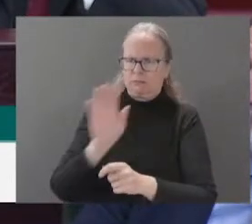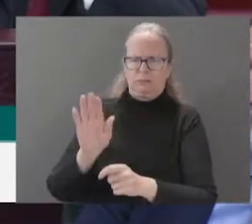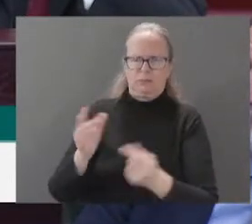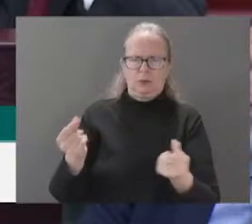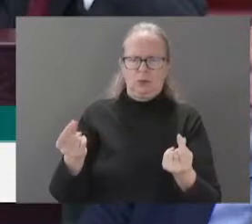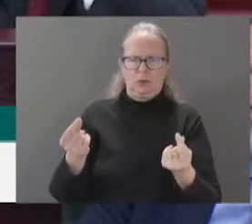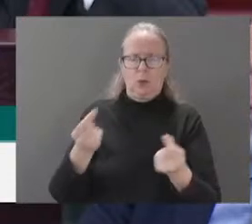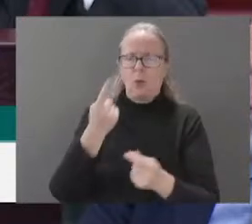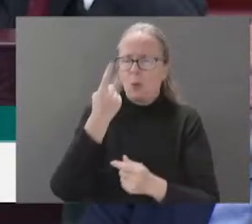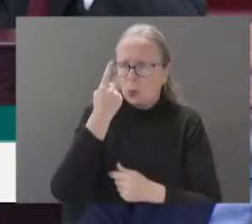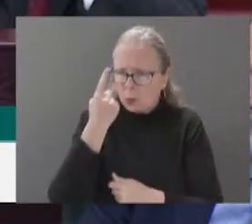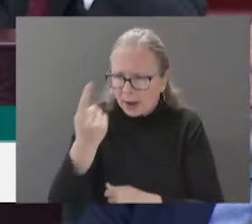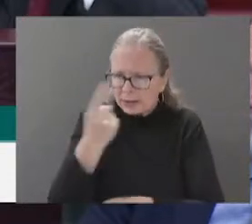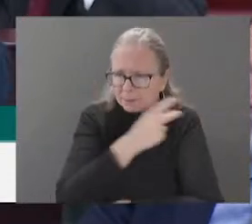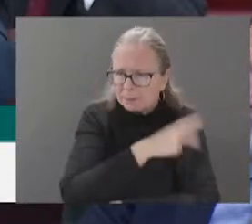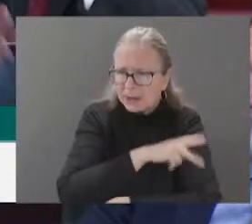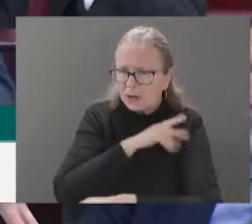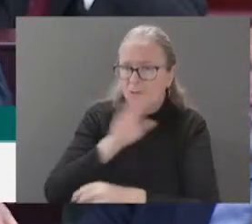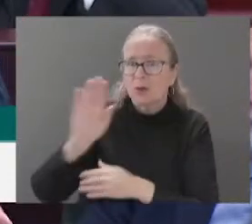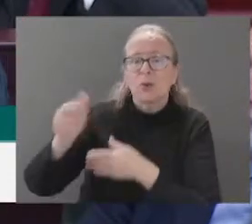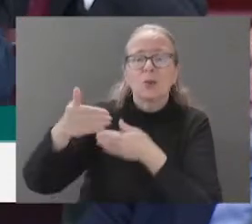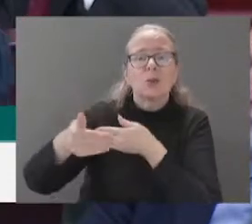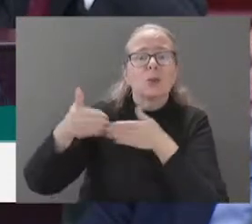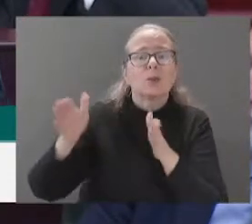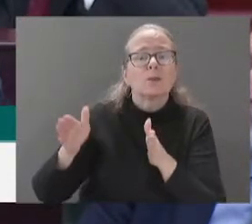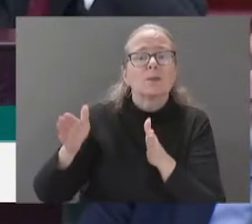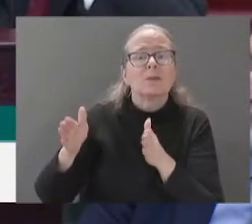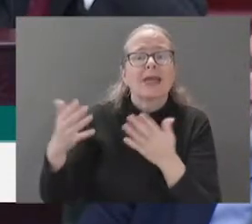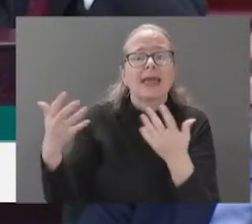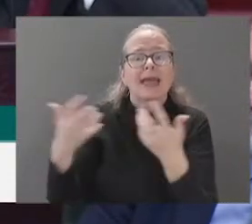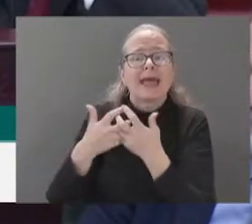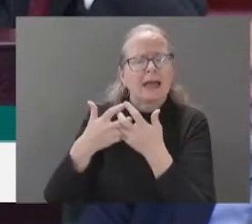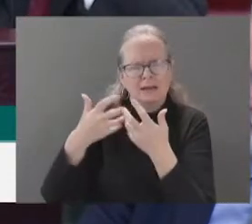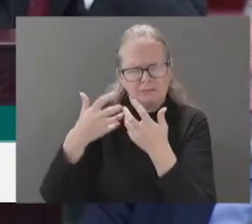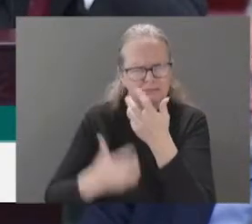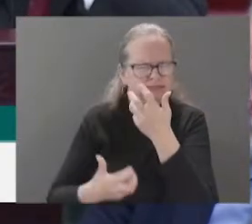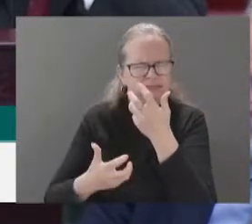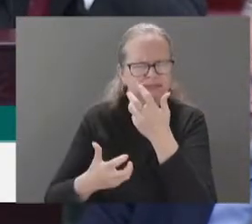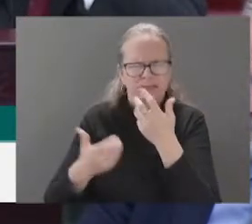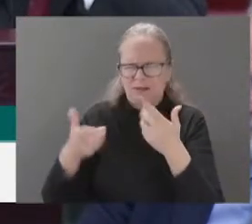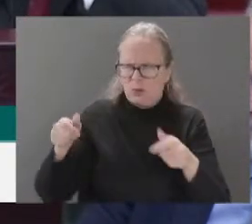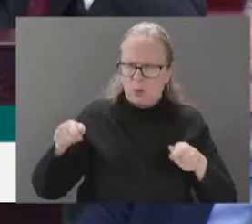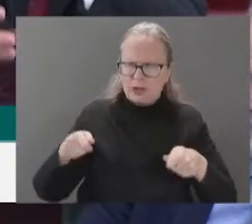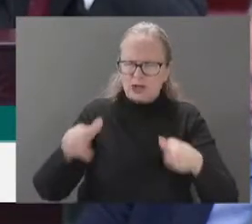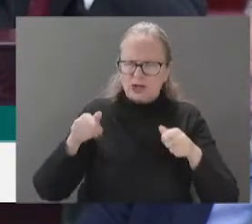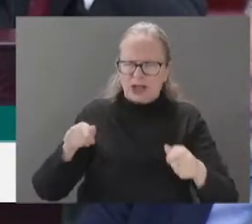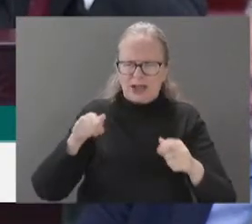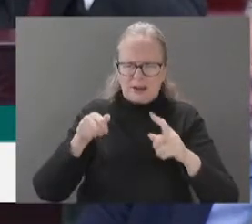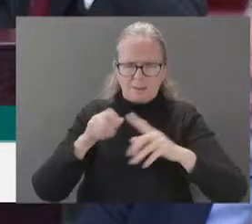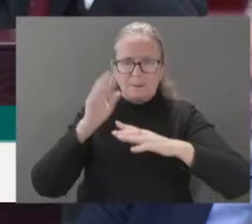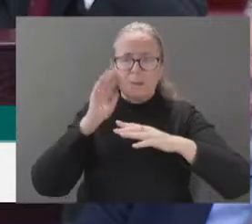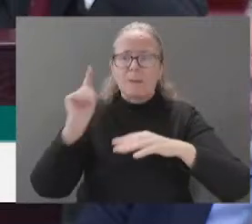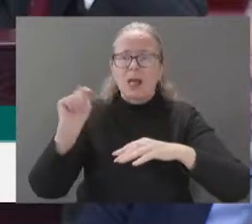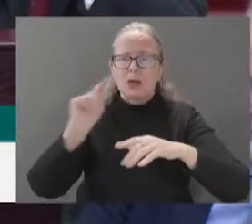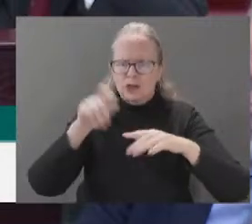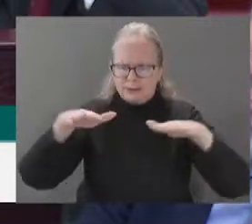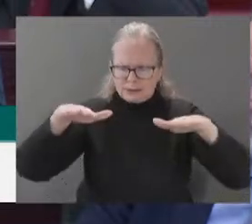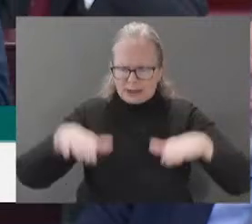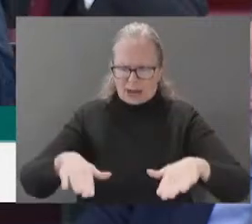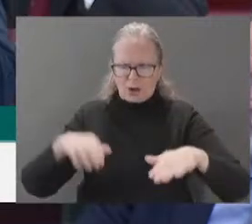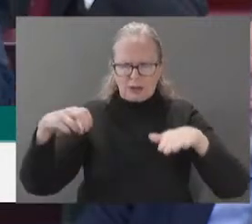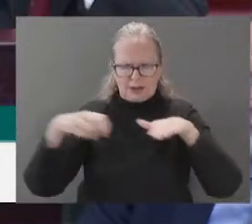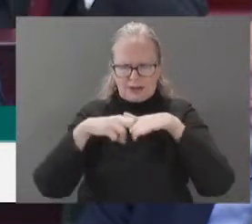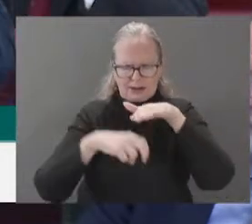built for a wheelchair had difficulty accessing his washroom and his bed and given that the minister trying to dodge responsibility